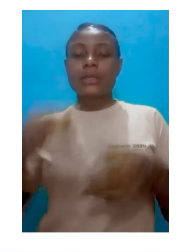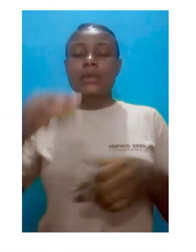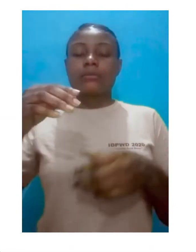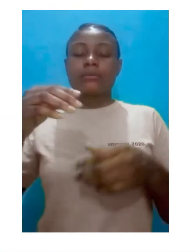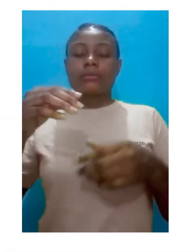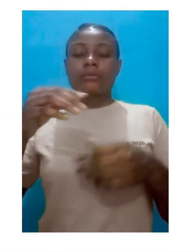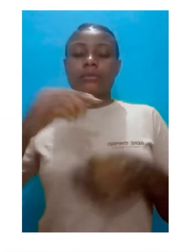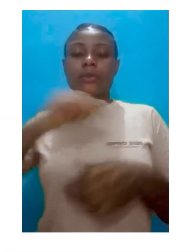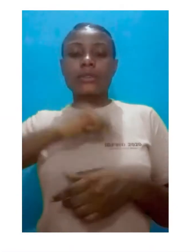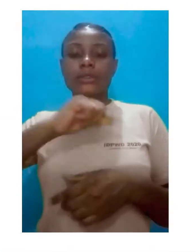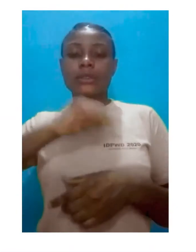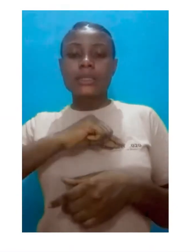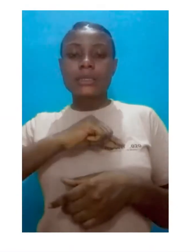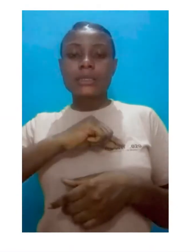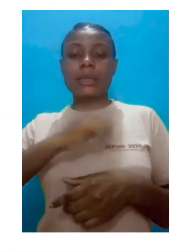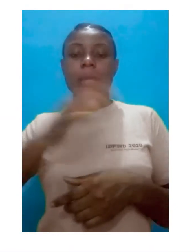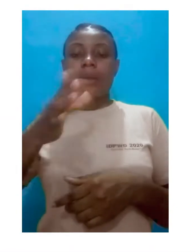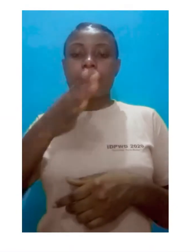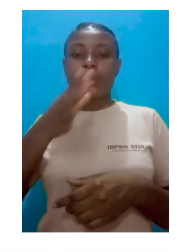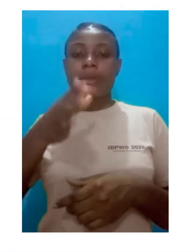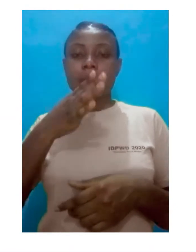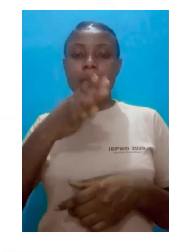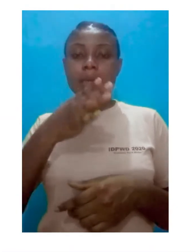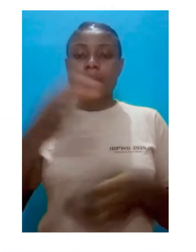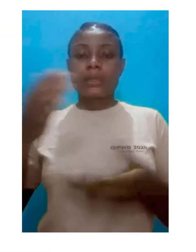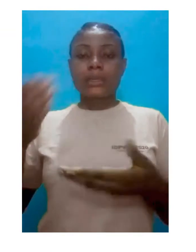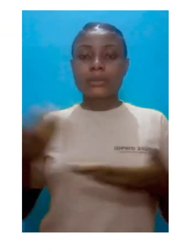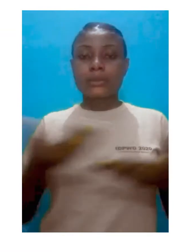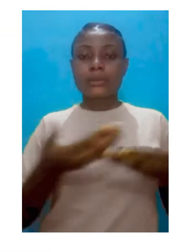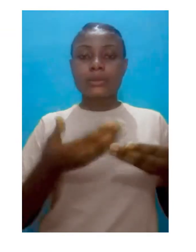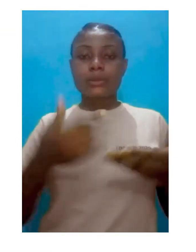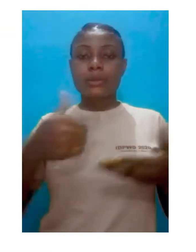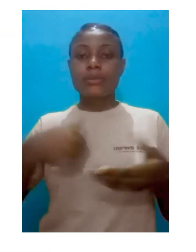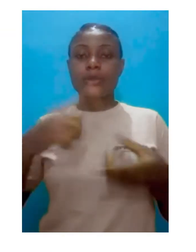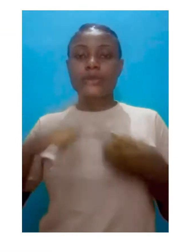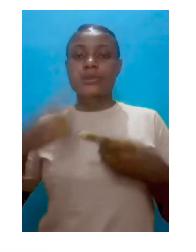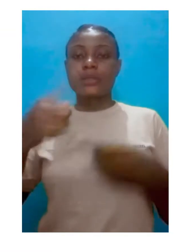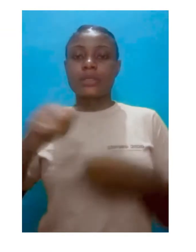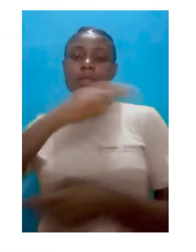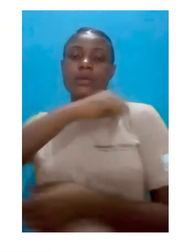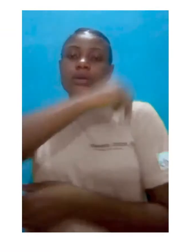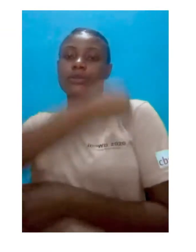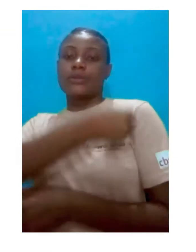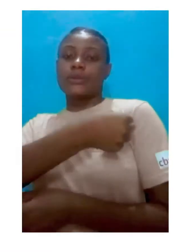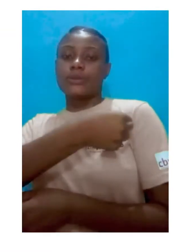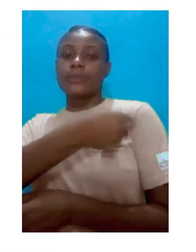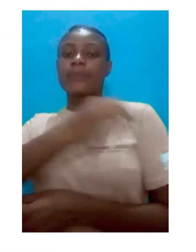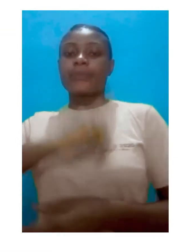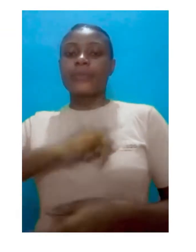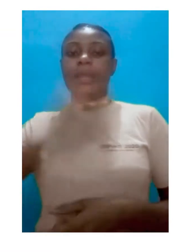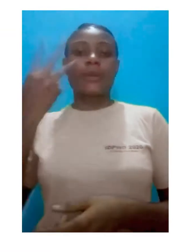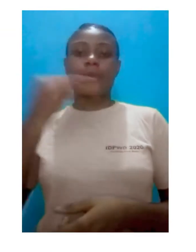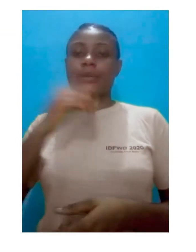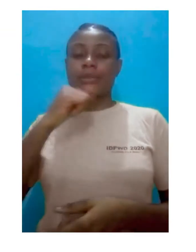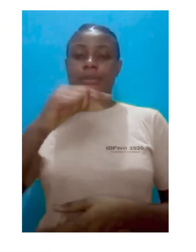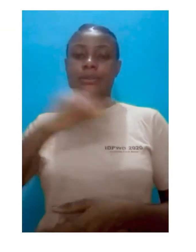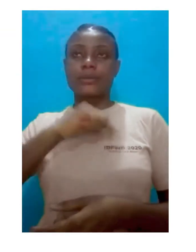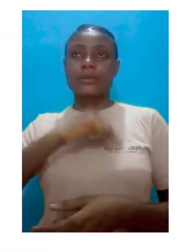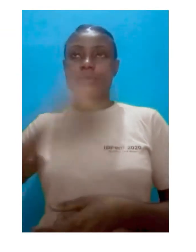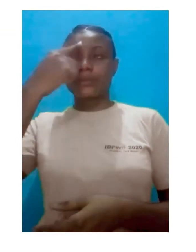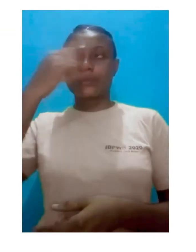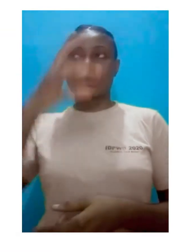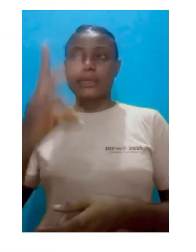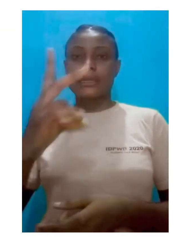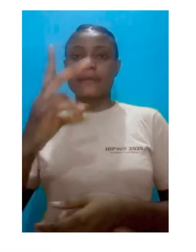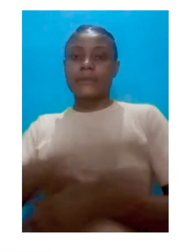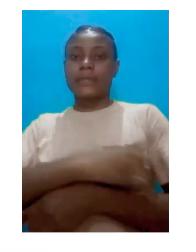eyes unresponsive. Mother took me to the hospital. I was not